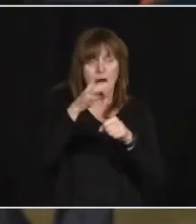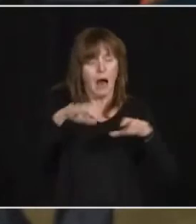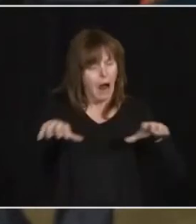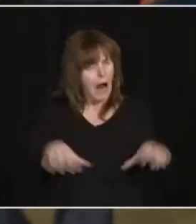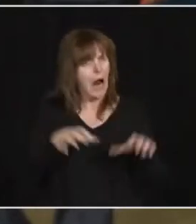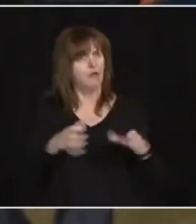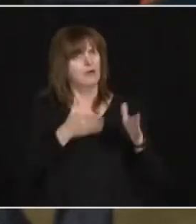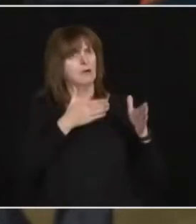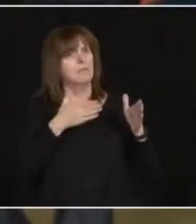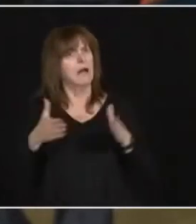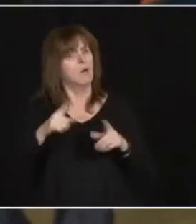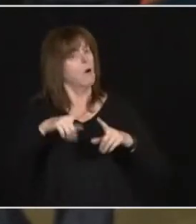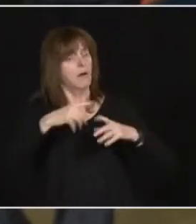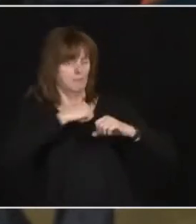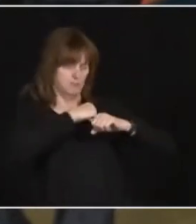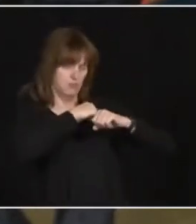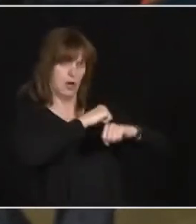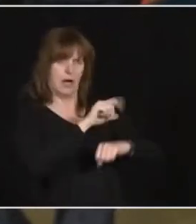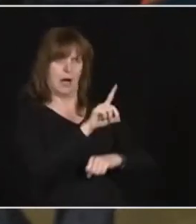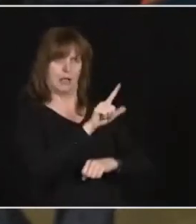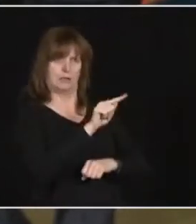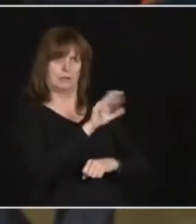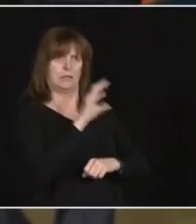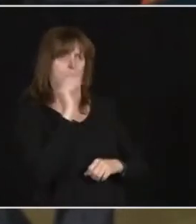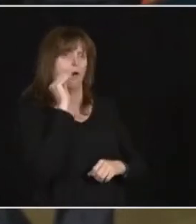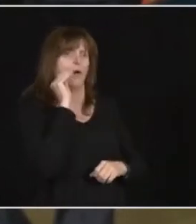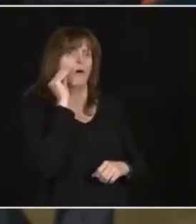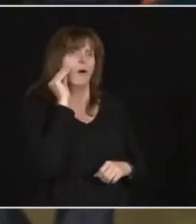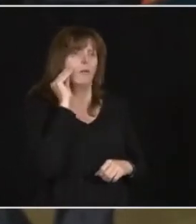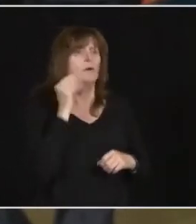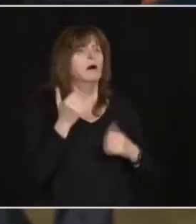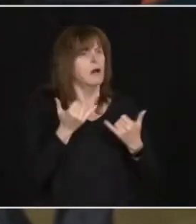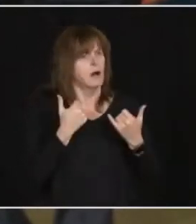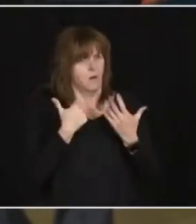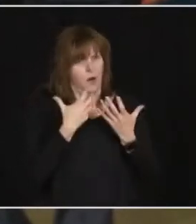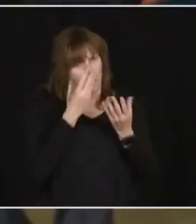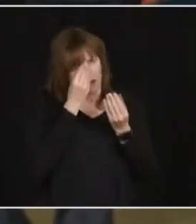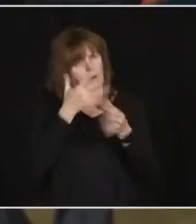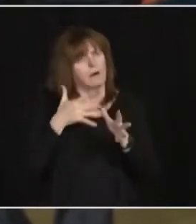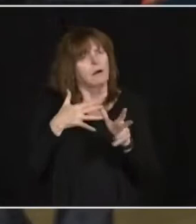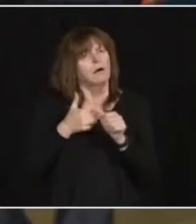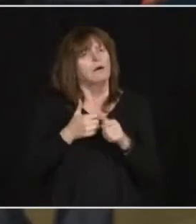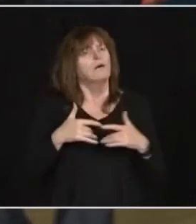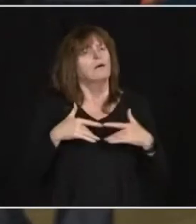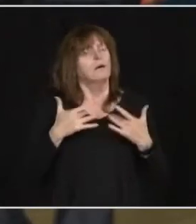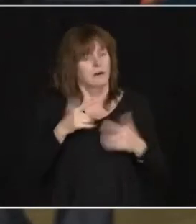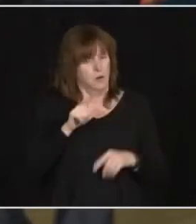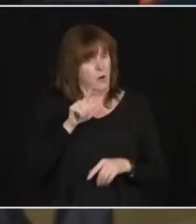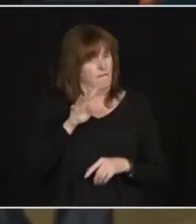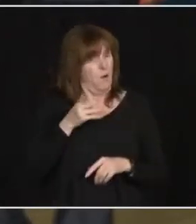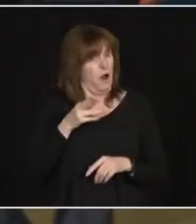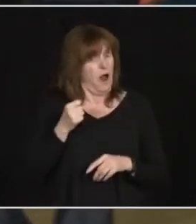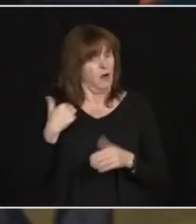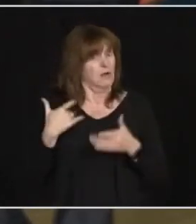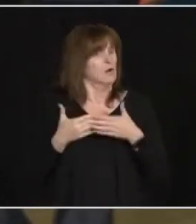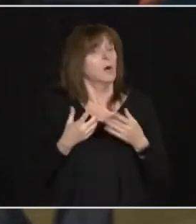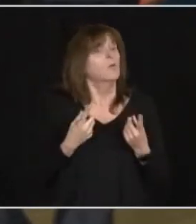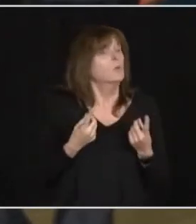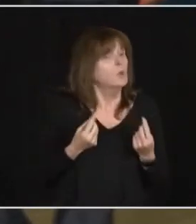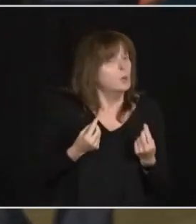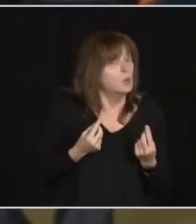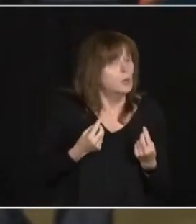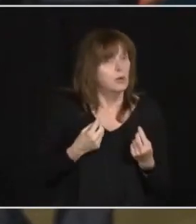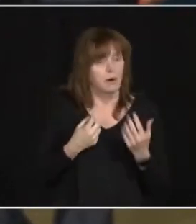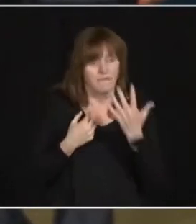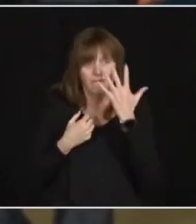I want to provide you with an update. In the last 24 hours, we have seen 5 hospitals in